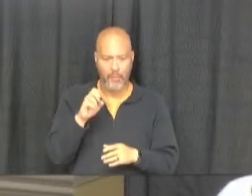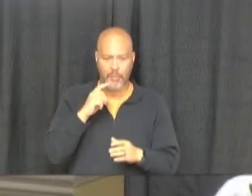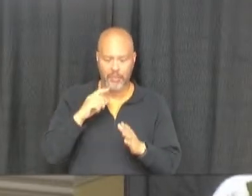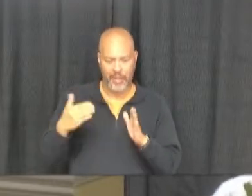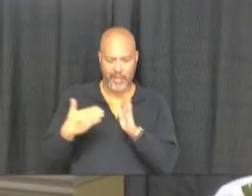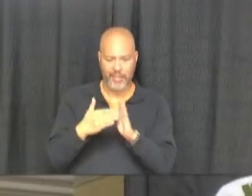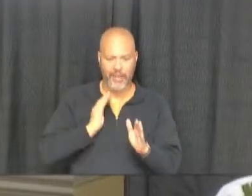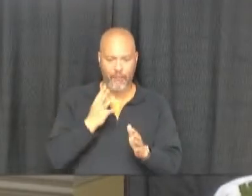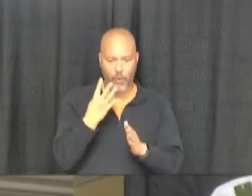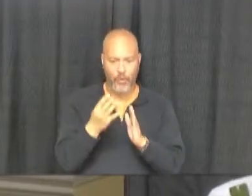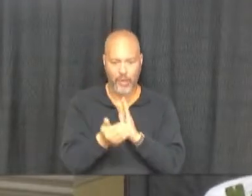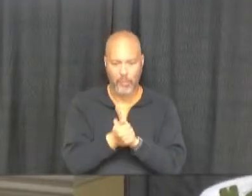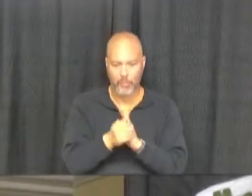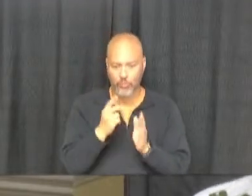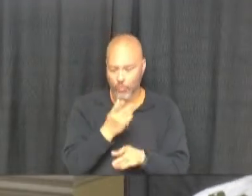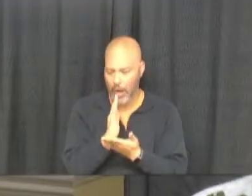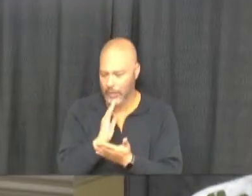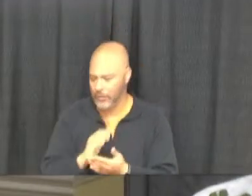Fourth Amendment.